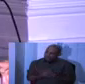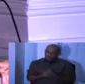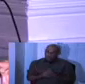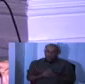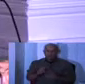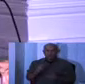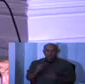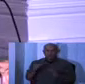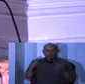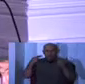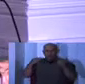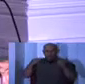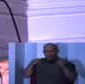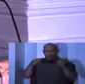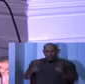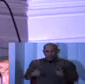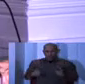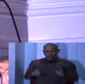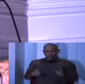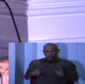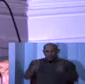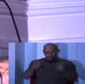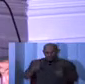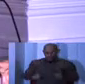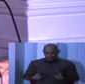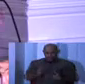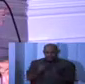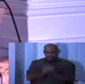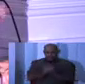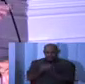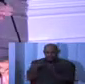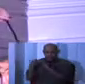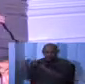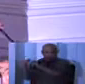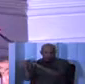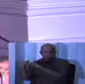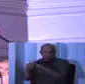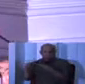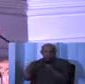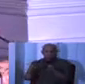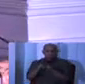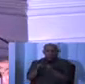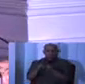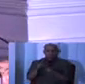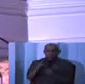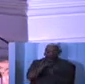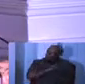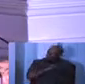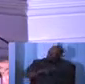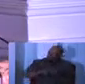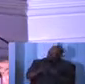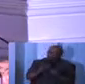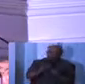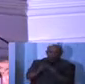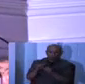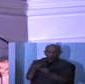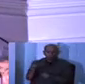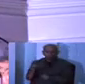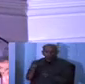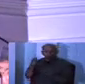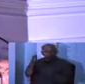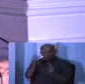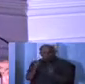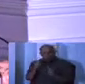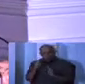Steinman. Both are colleagues of mine, but beyond that, they are also personal friends. I'm so honored